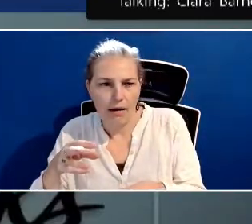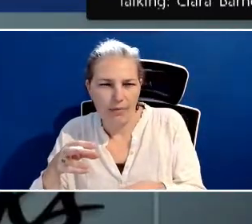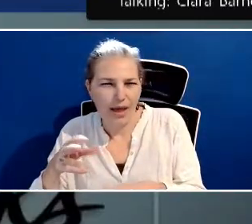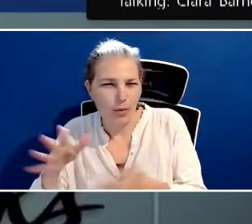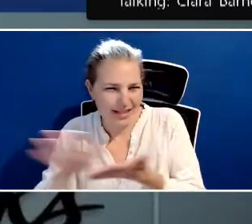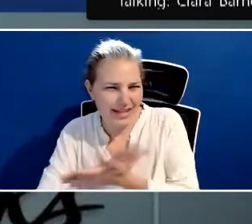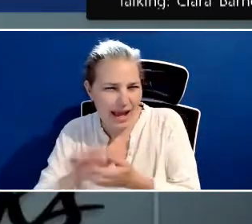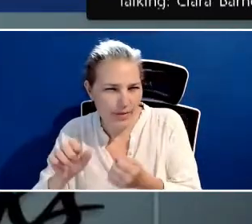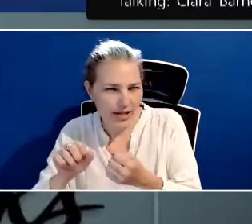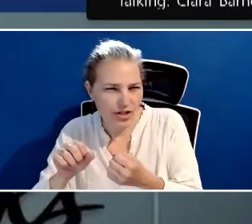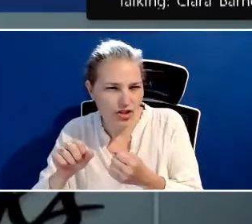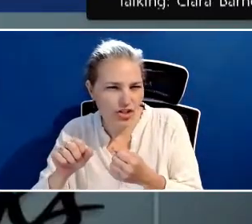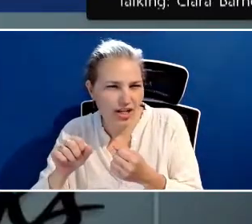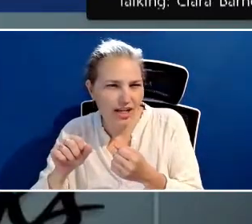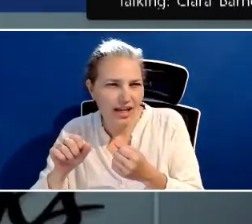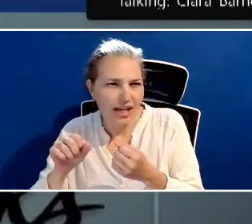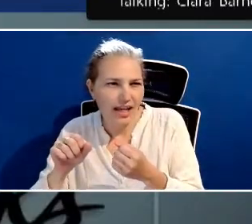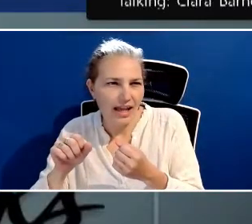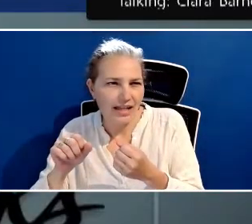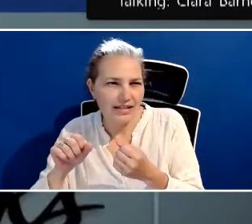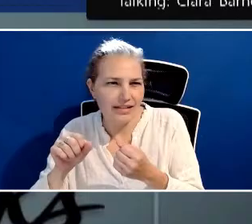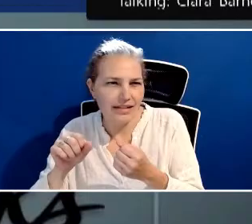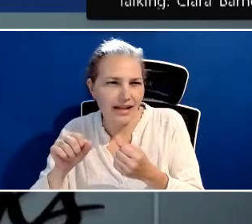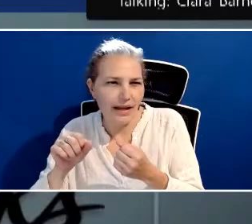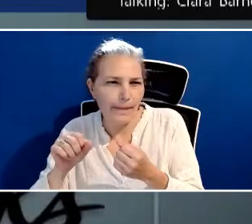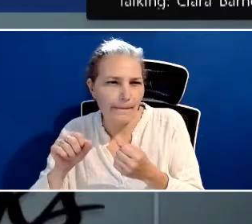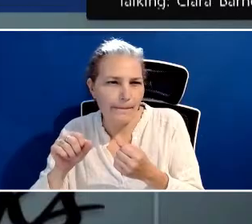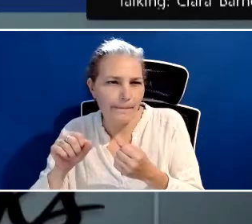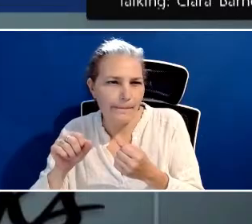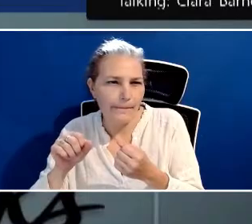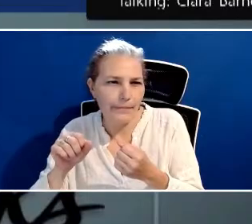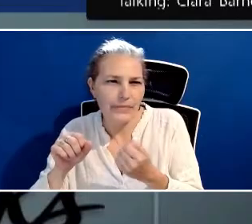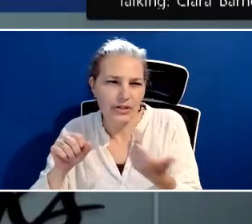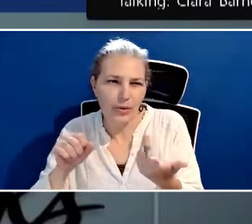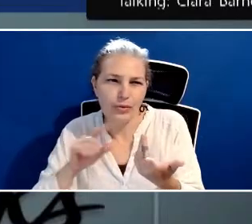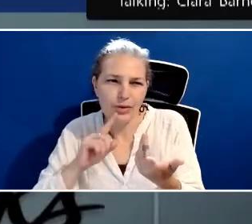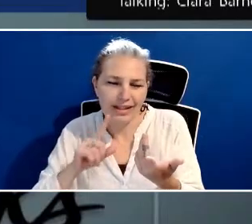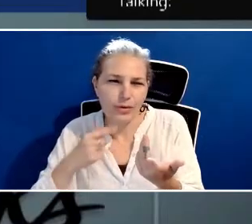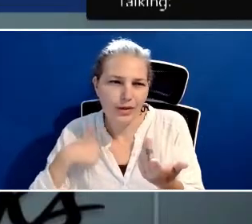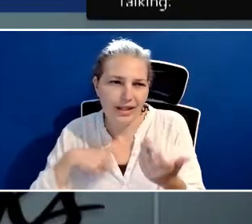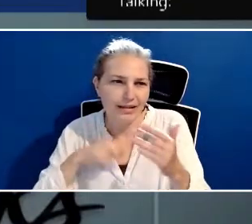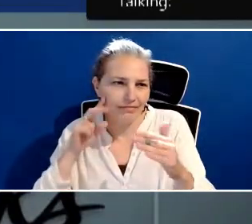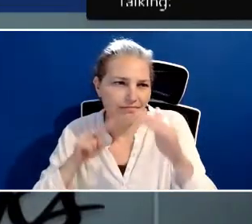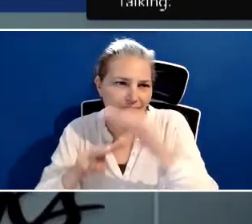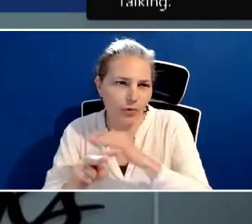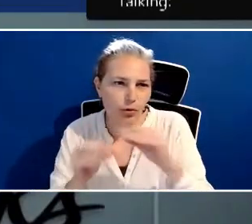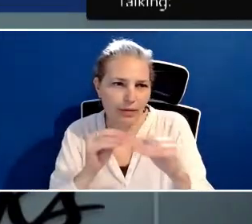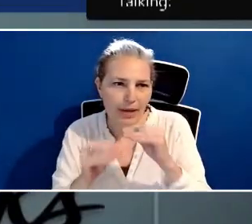anticipate that repair would be part of the rebuild on the private roads.